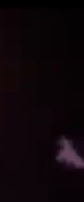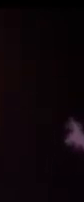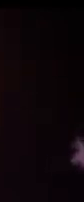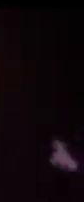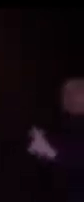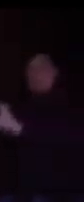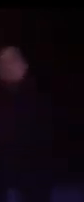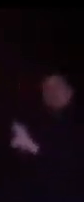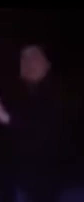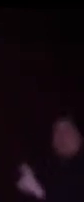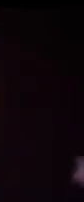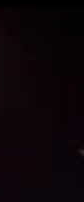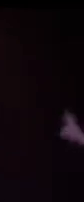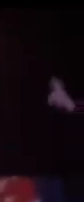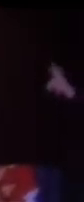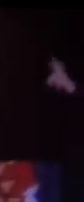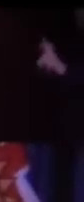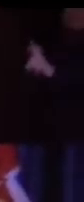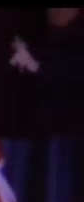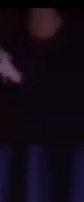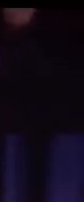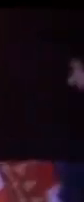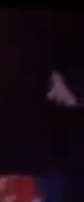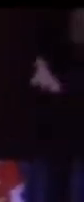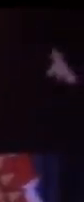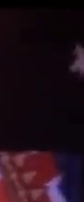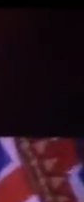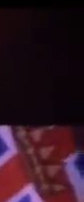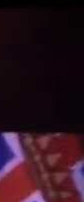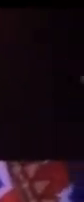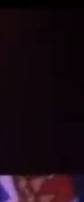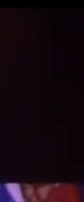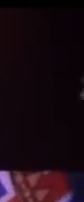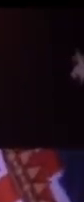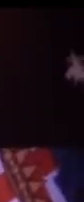that corruption in Canada! Canada!